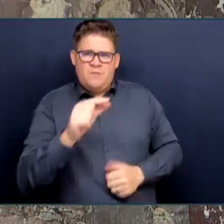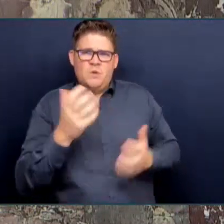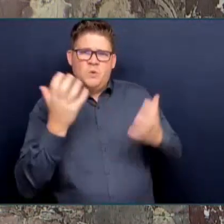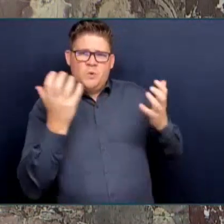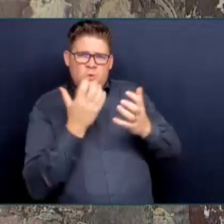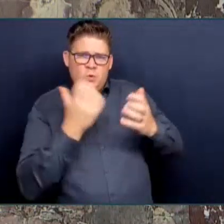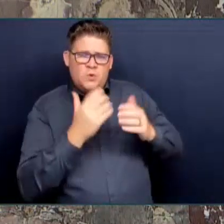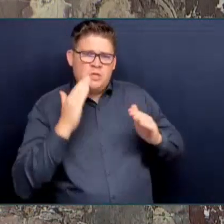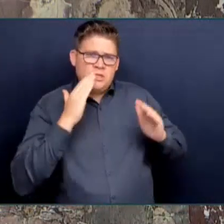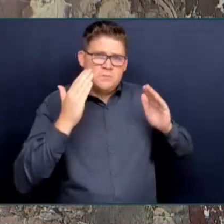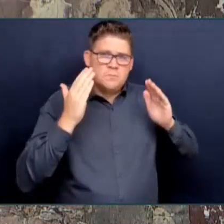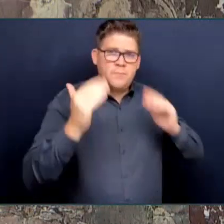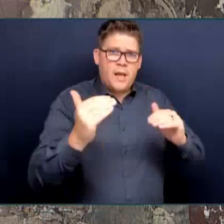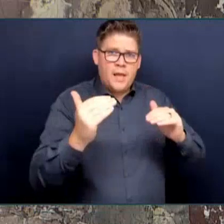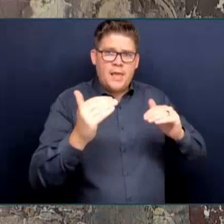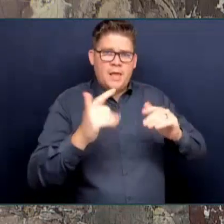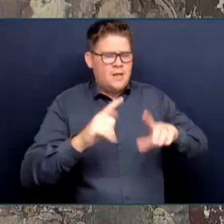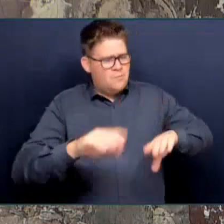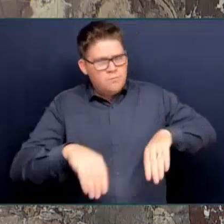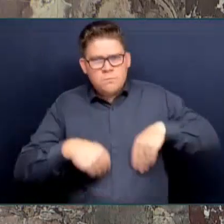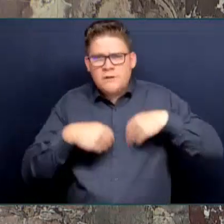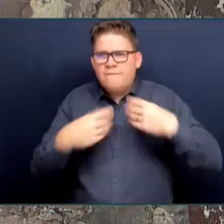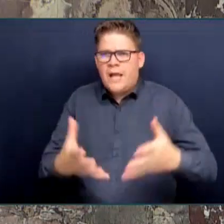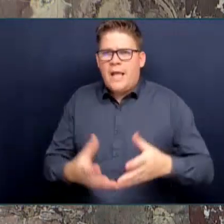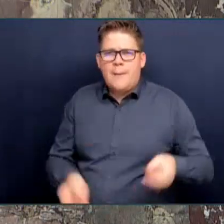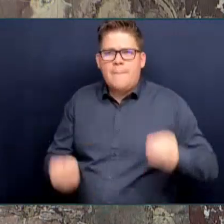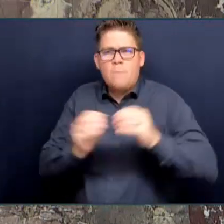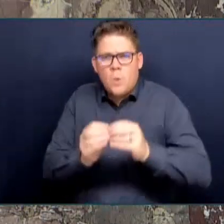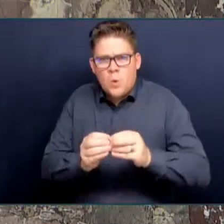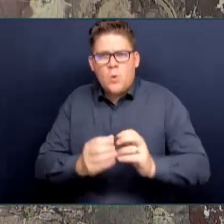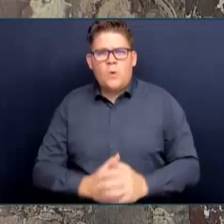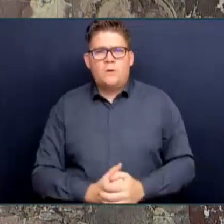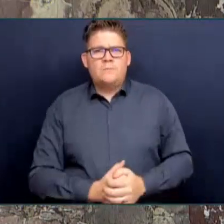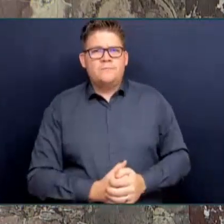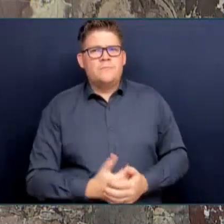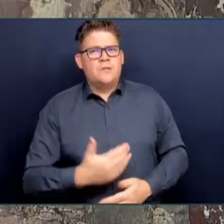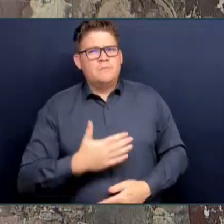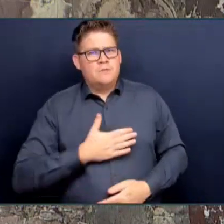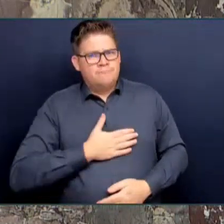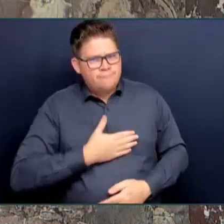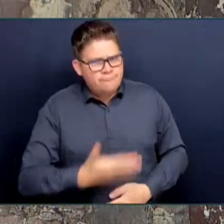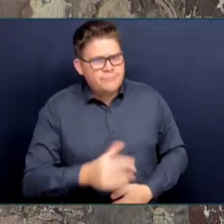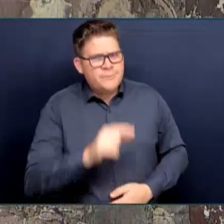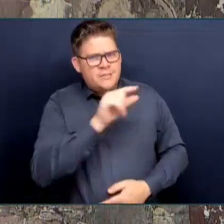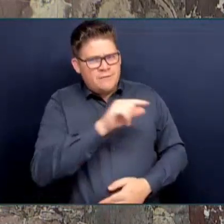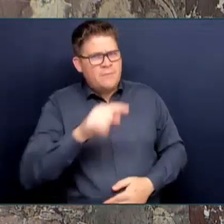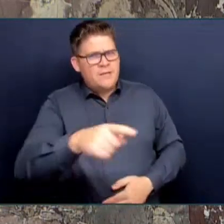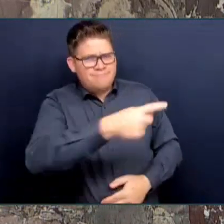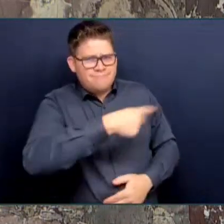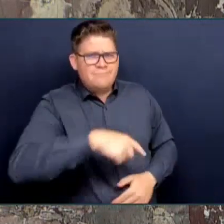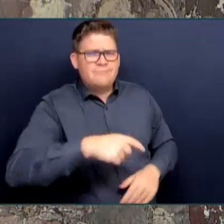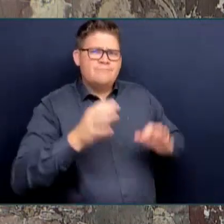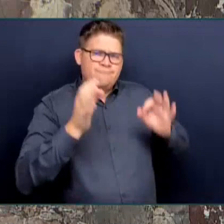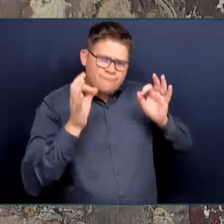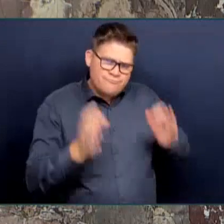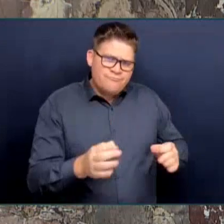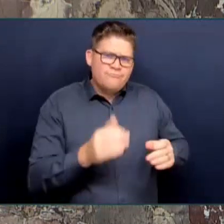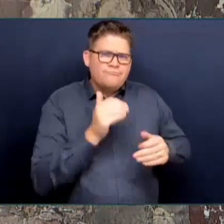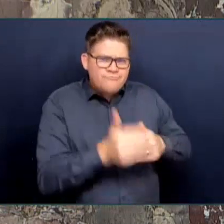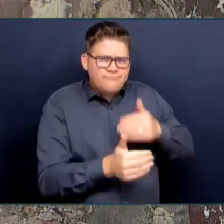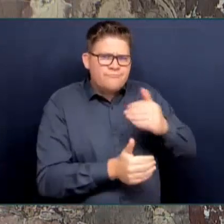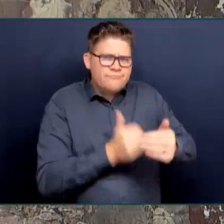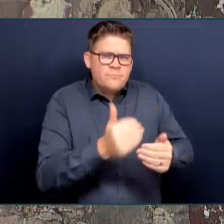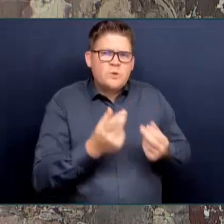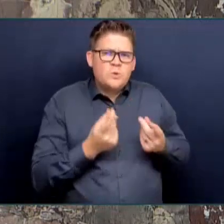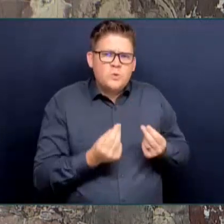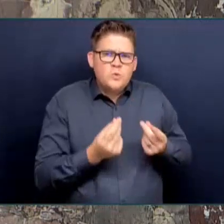discussions. So of course, we're very pleased government is taking such a definitive and substantial action on these very complex issues." And